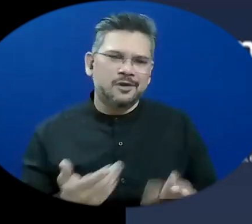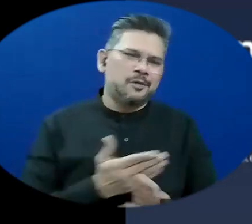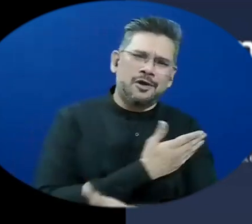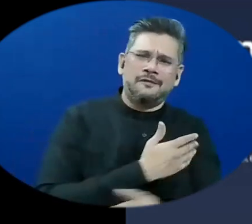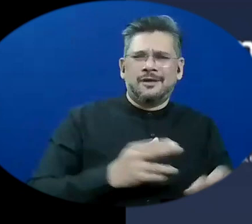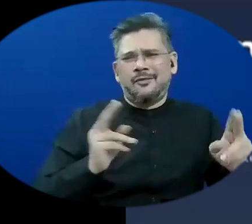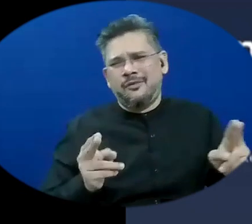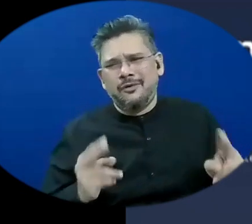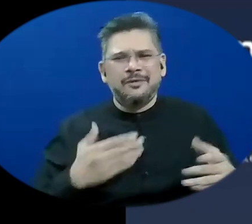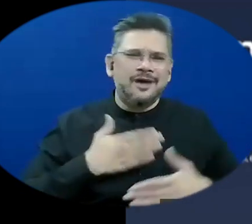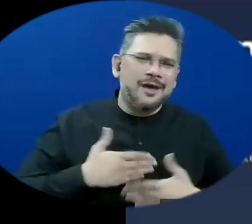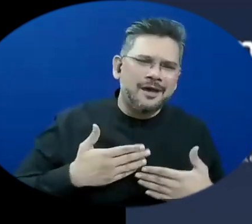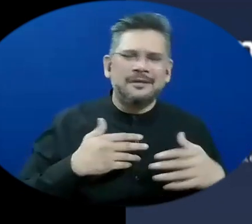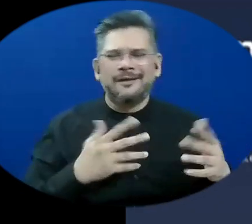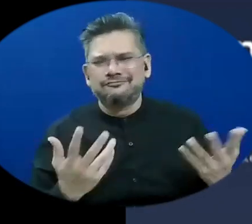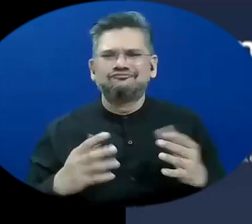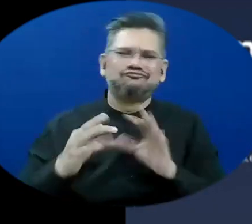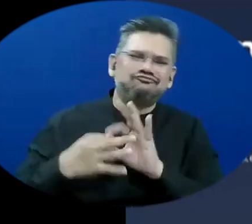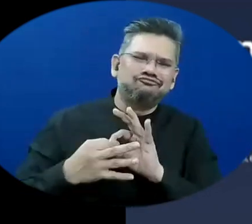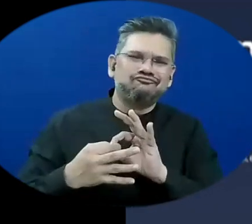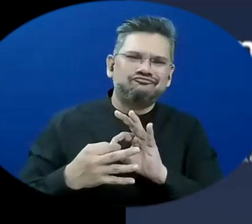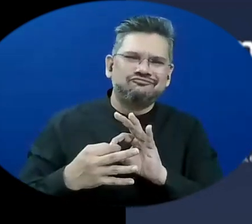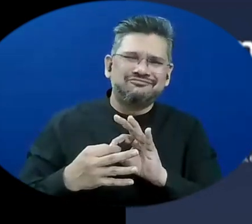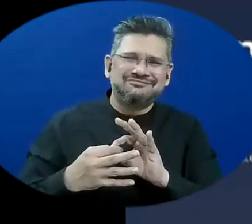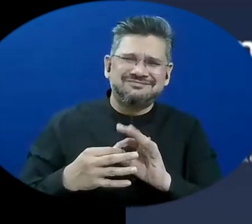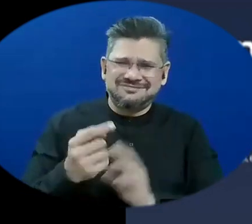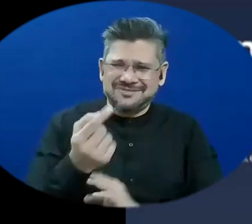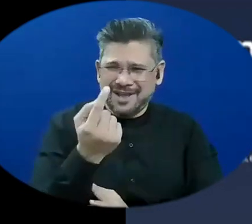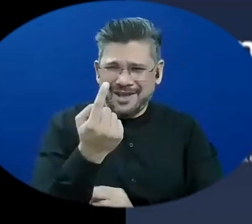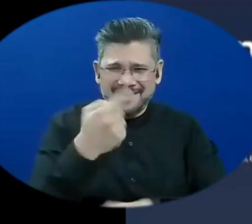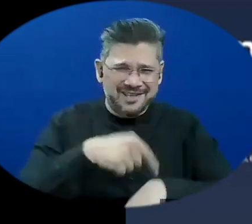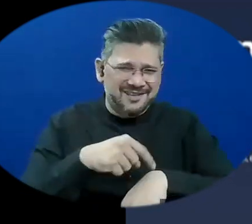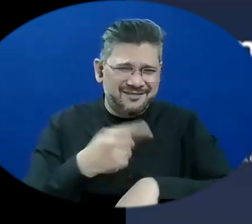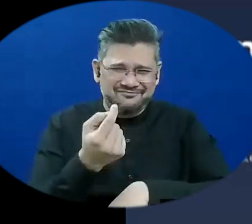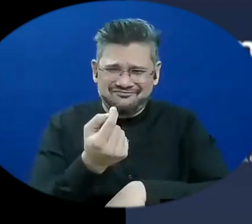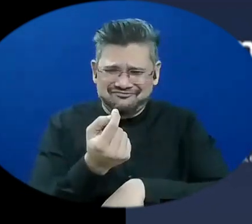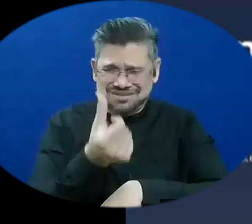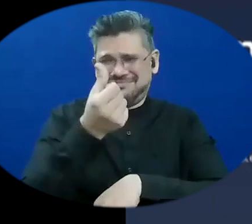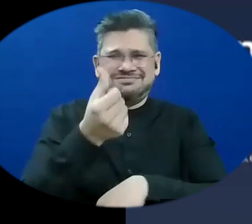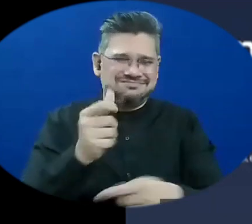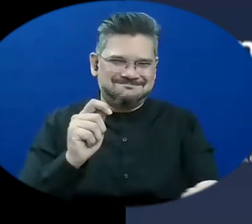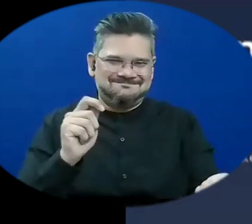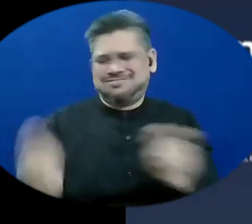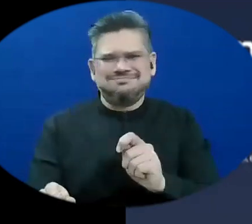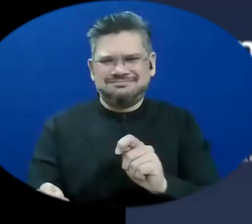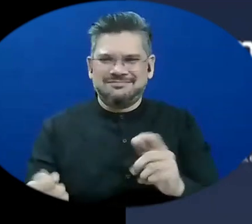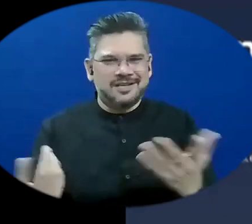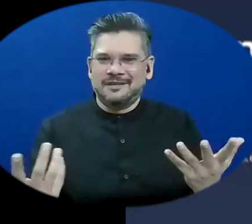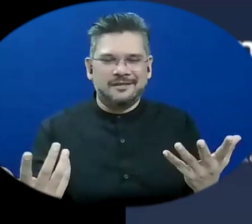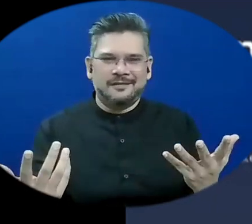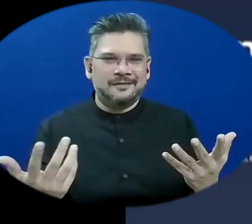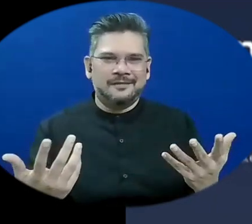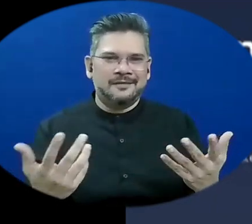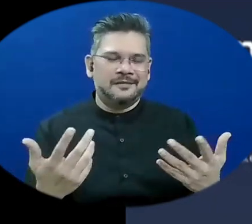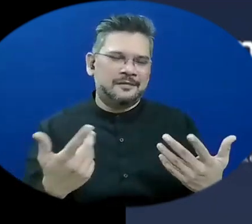we were pulled away from our happy and usual regular